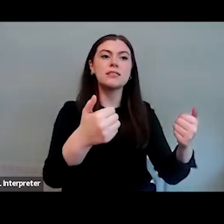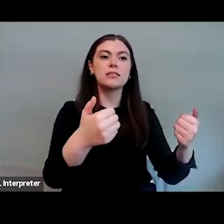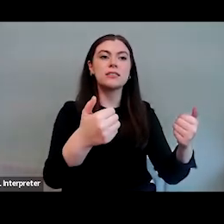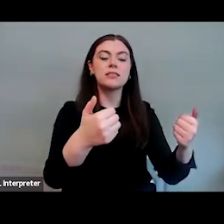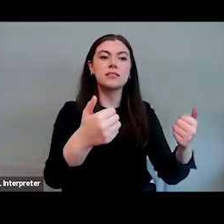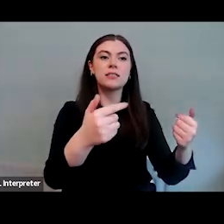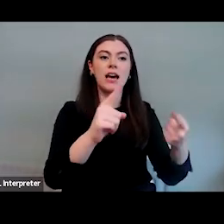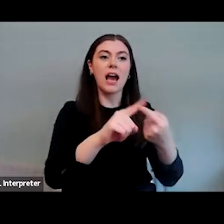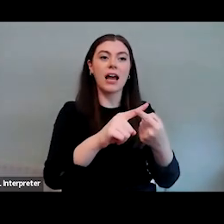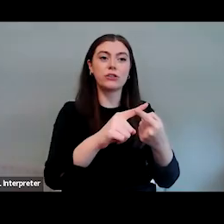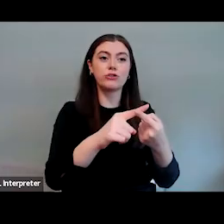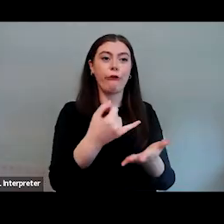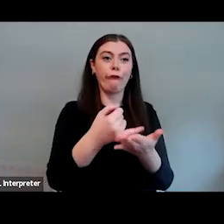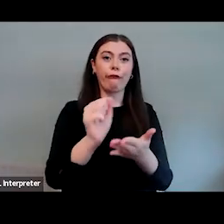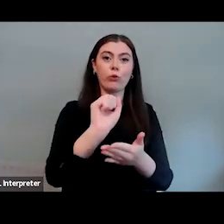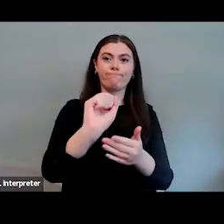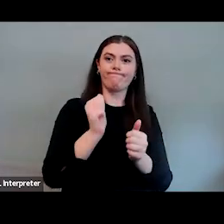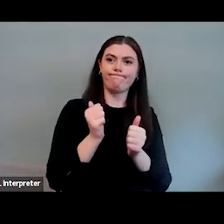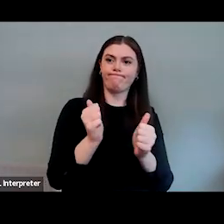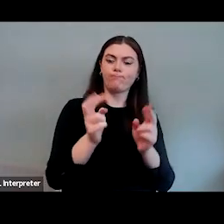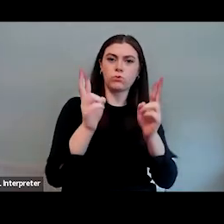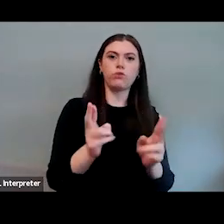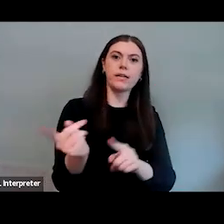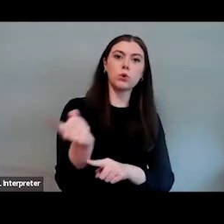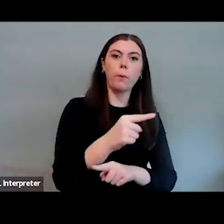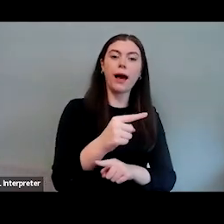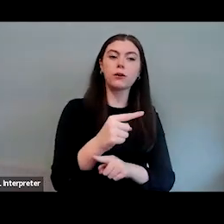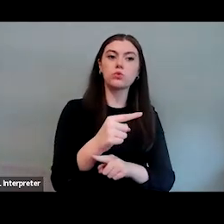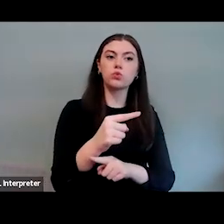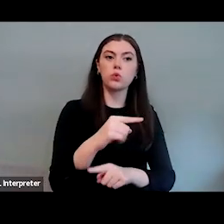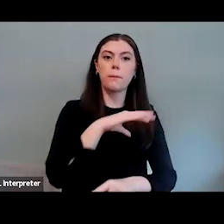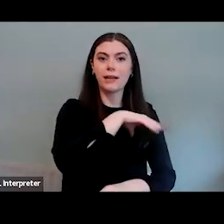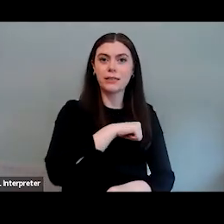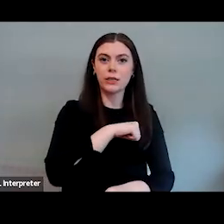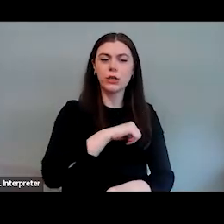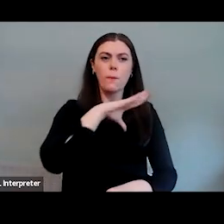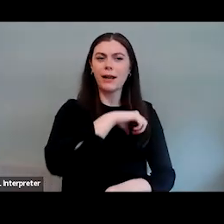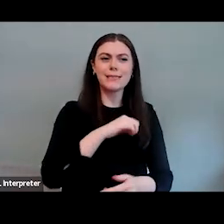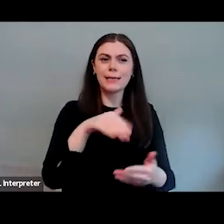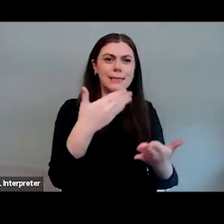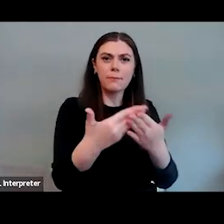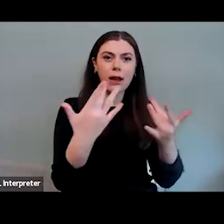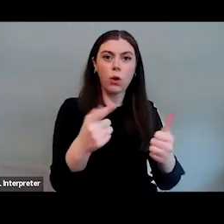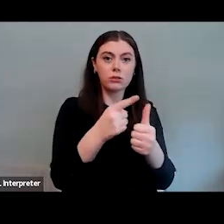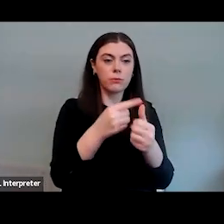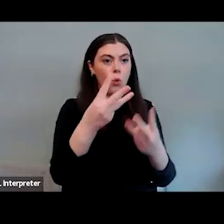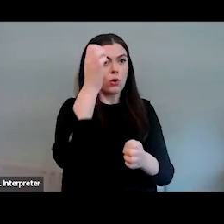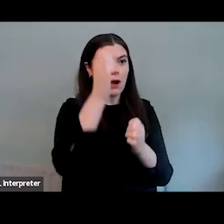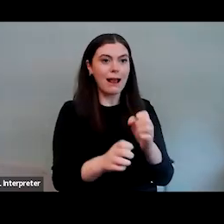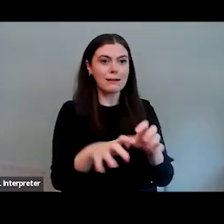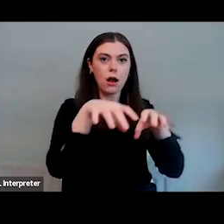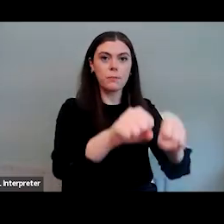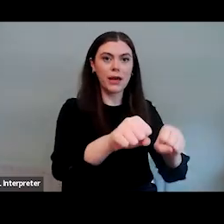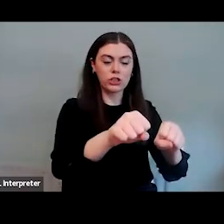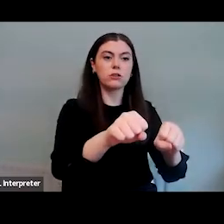and denying Palestinians' right to return. And so what the Palestinians demand the end of occupation and the